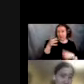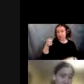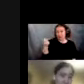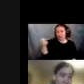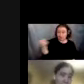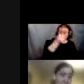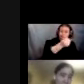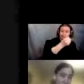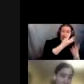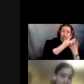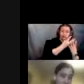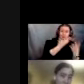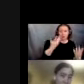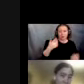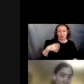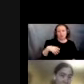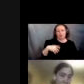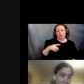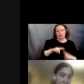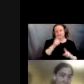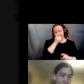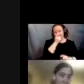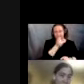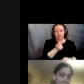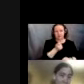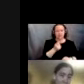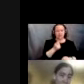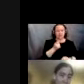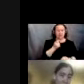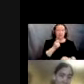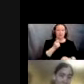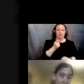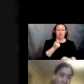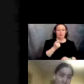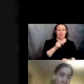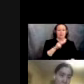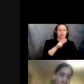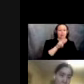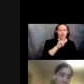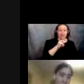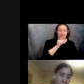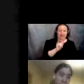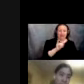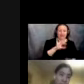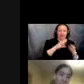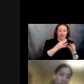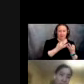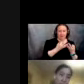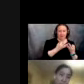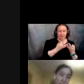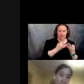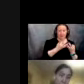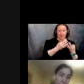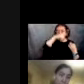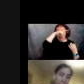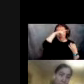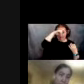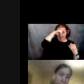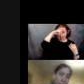But interestingly, the Kingi family, who was a Black Japanese